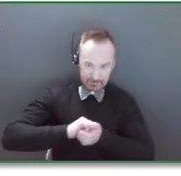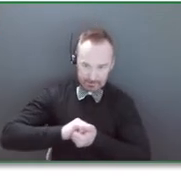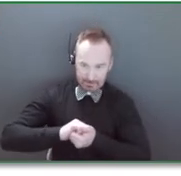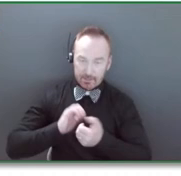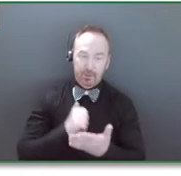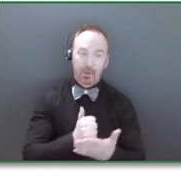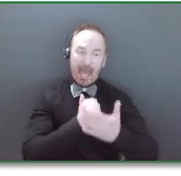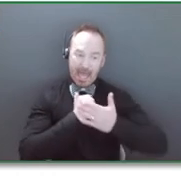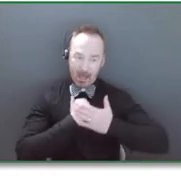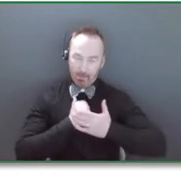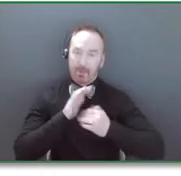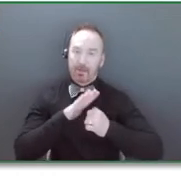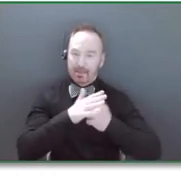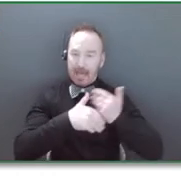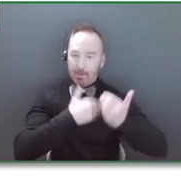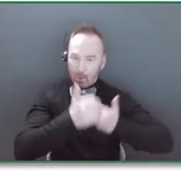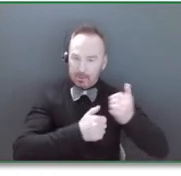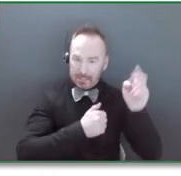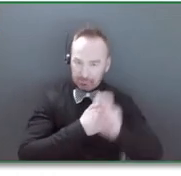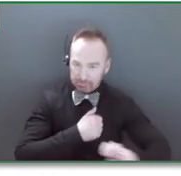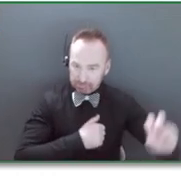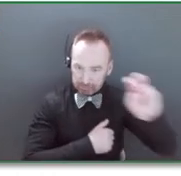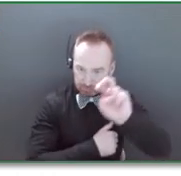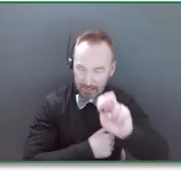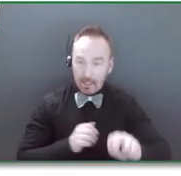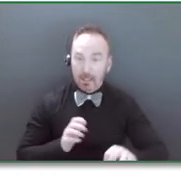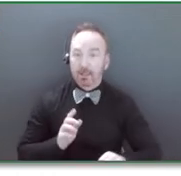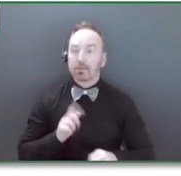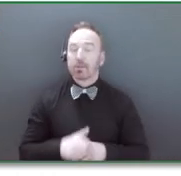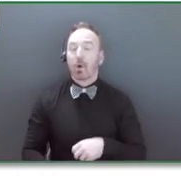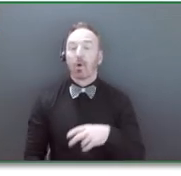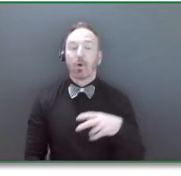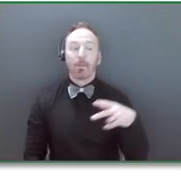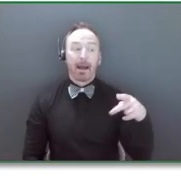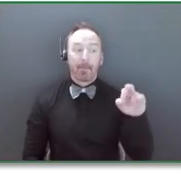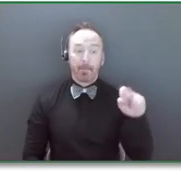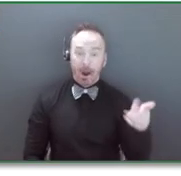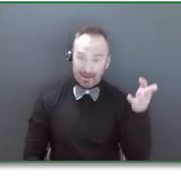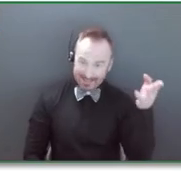way, both on and off park. Next slide, please.